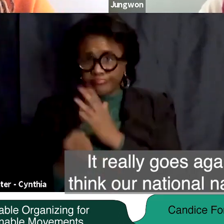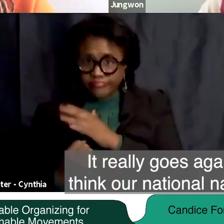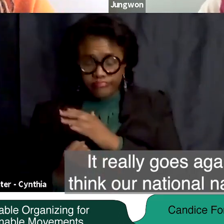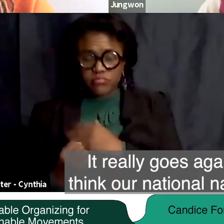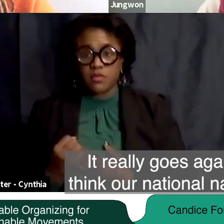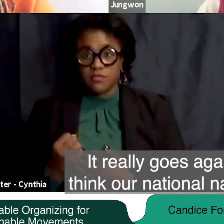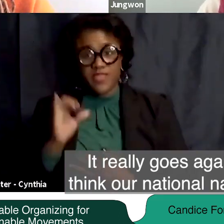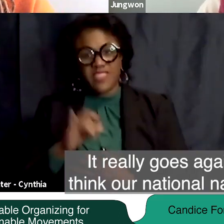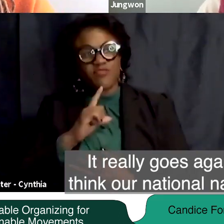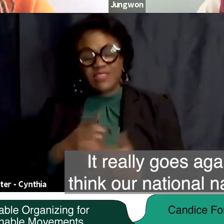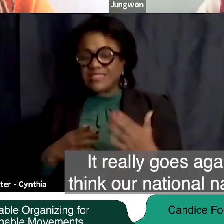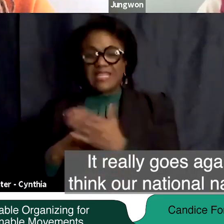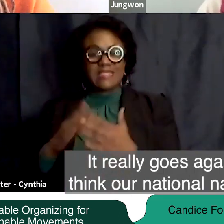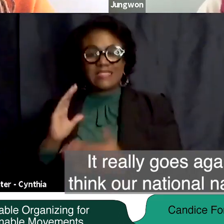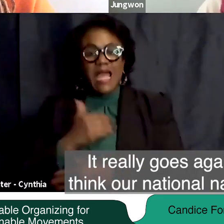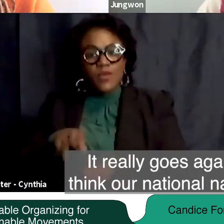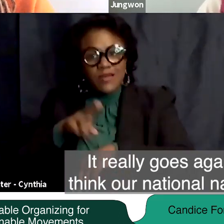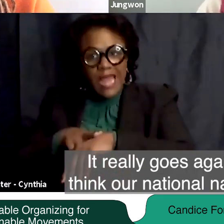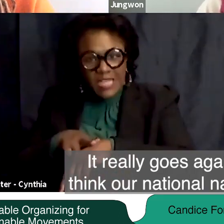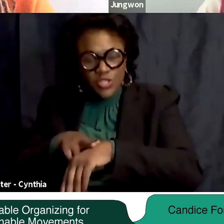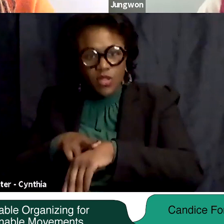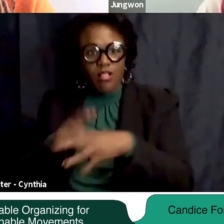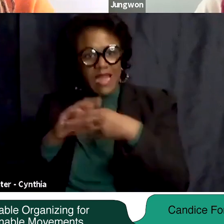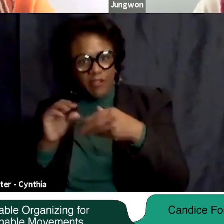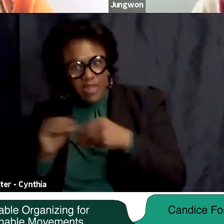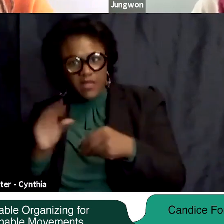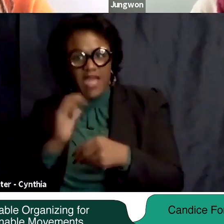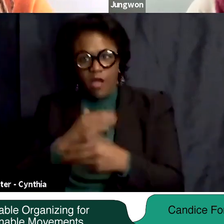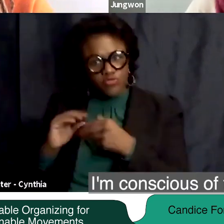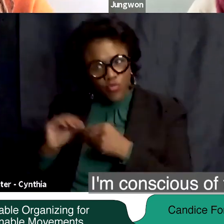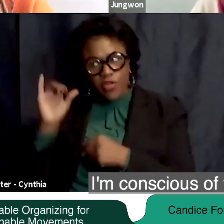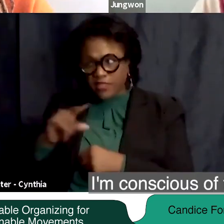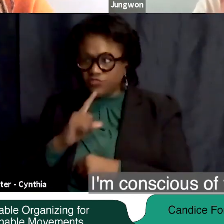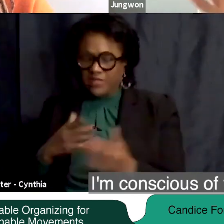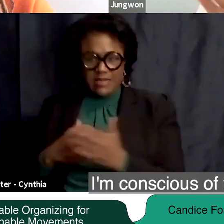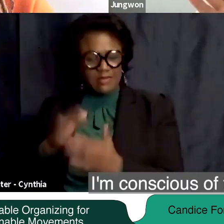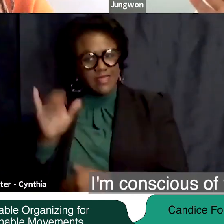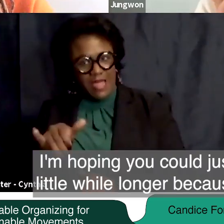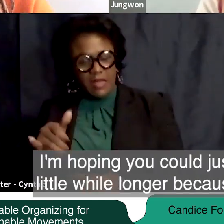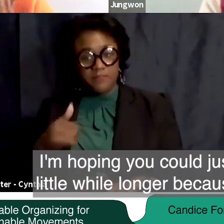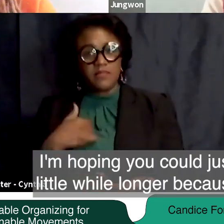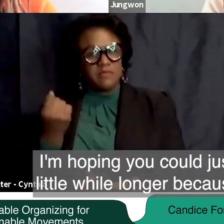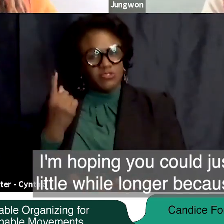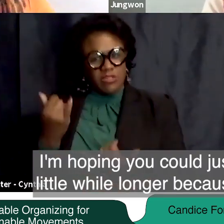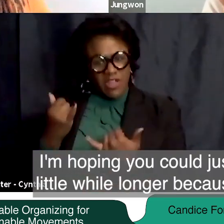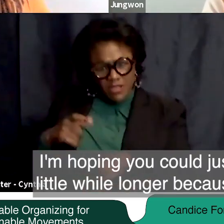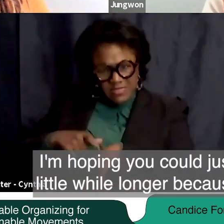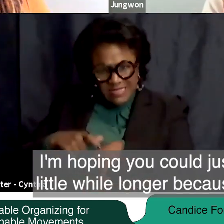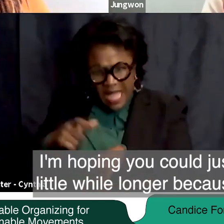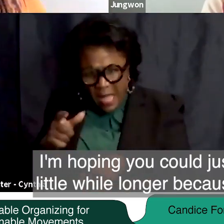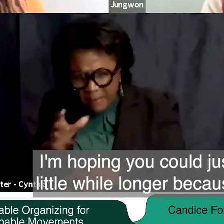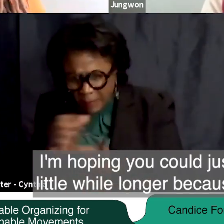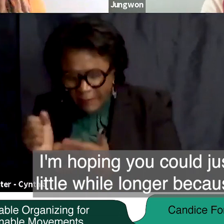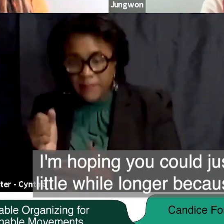I think, our national narrative. I'm conscious of time. I'm hoping you could just stay for a